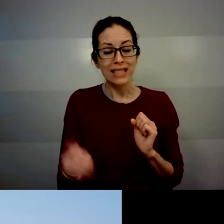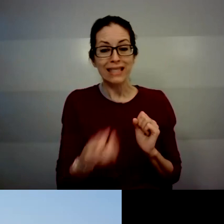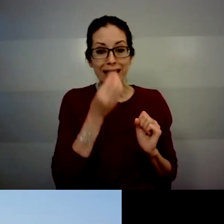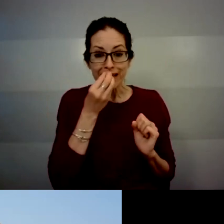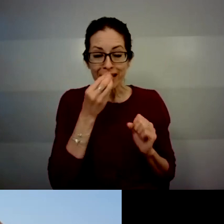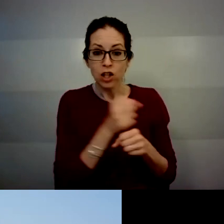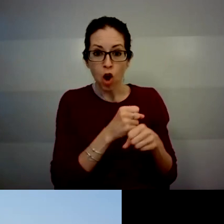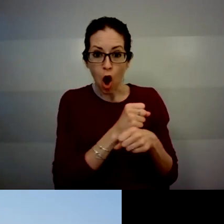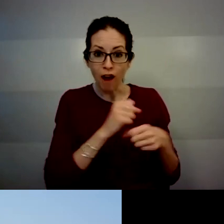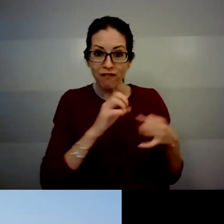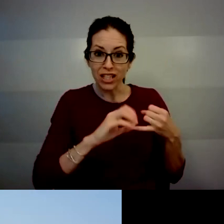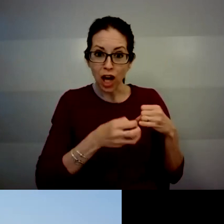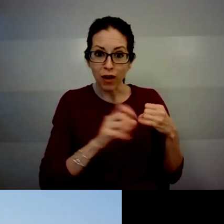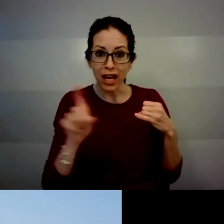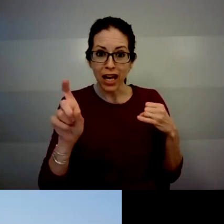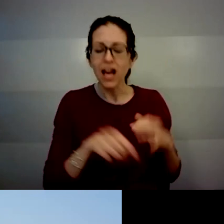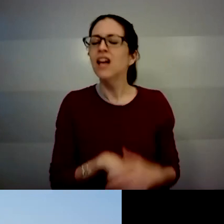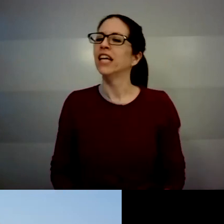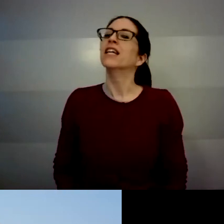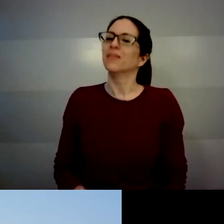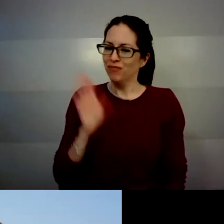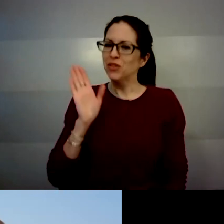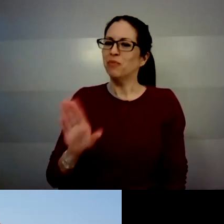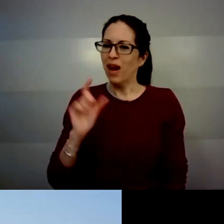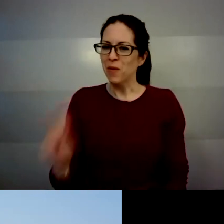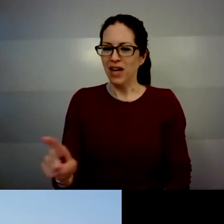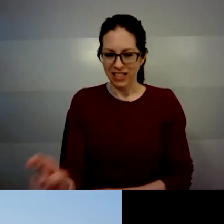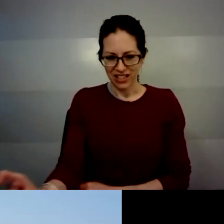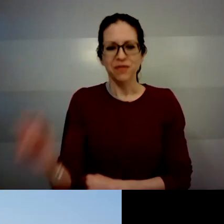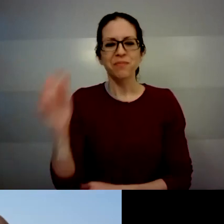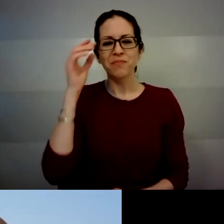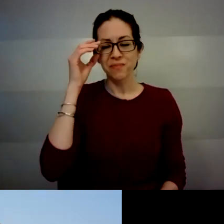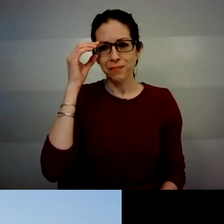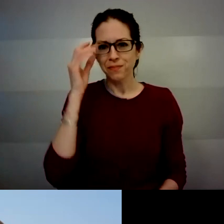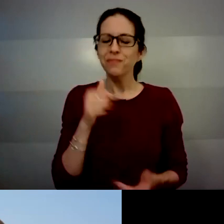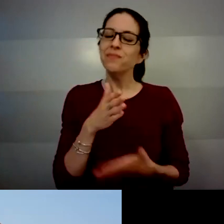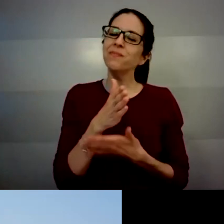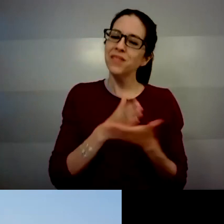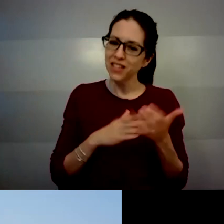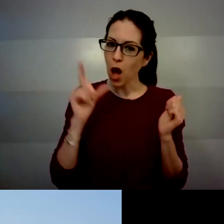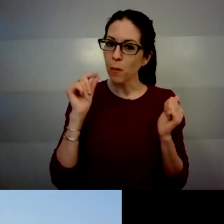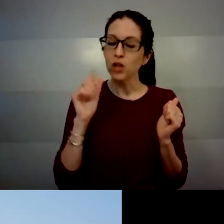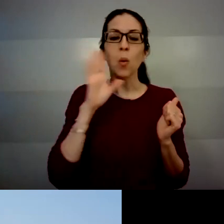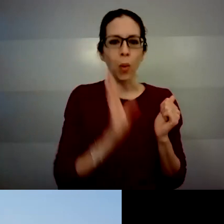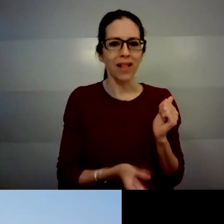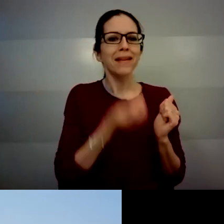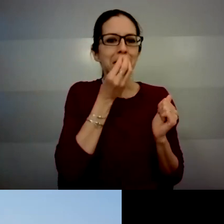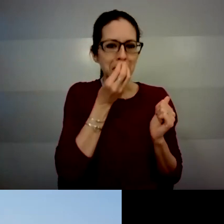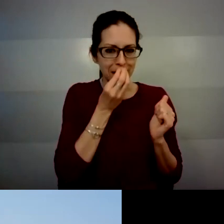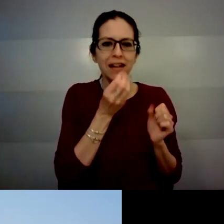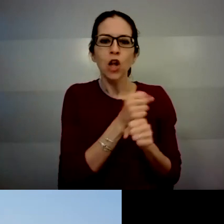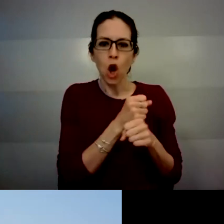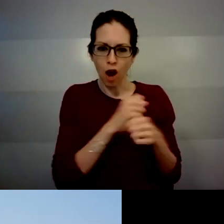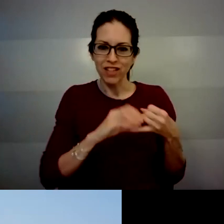fruits? Yeah, that's a great question. So there are a couple bird species that will eat the coffee cherries,